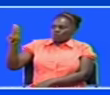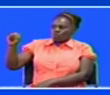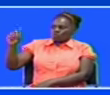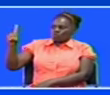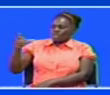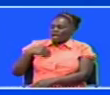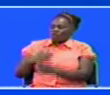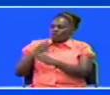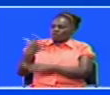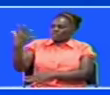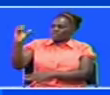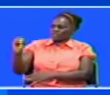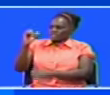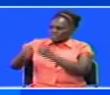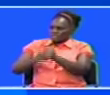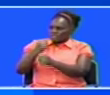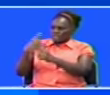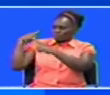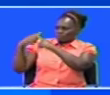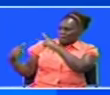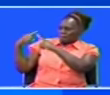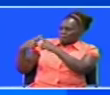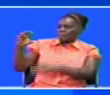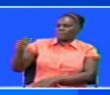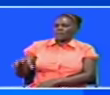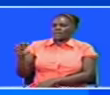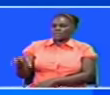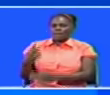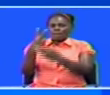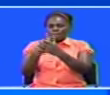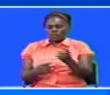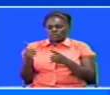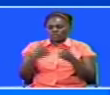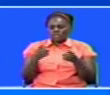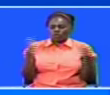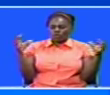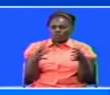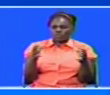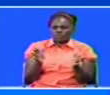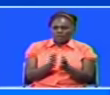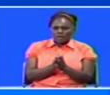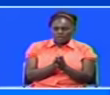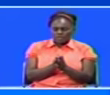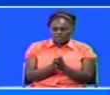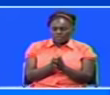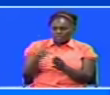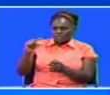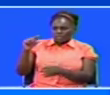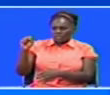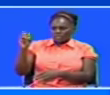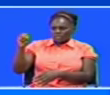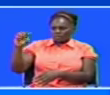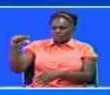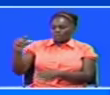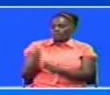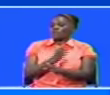over 15 years' experience in the marketing industry, both in the telecommunications and FMCG sectors.